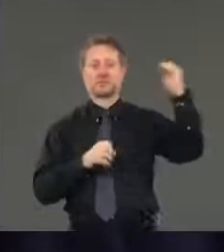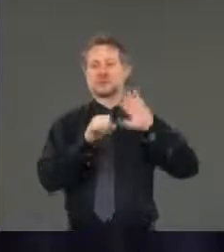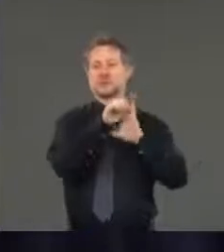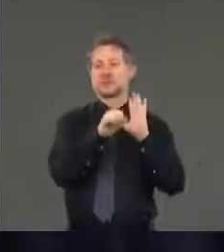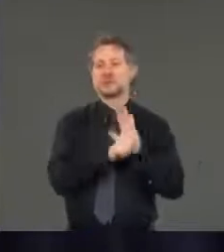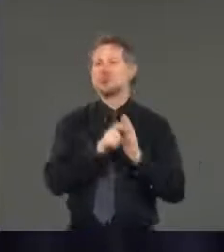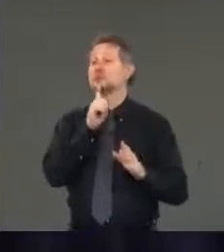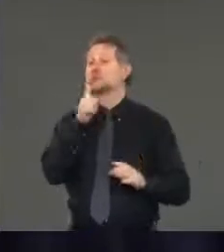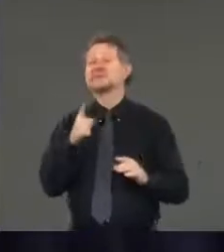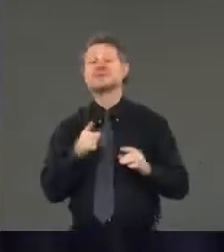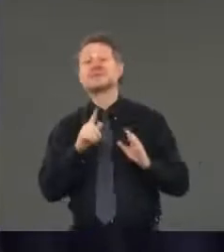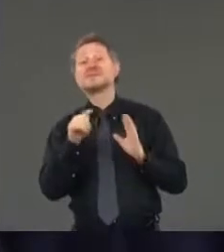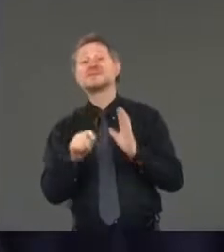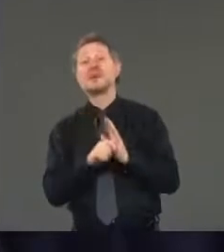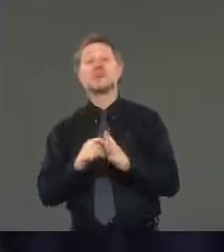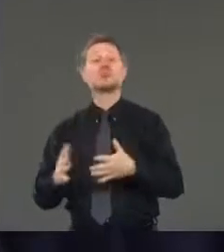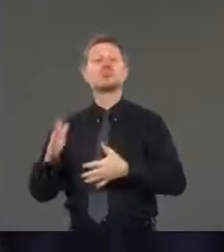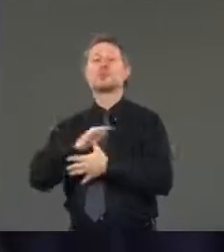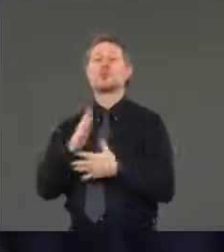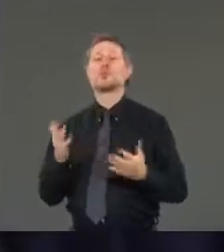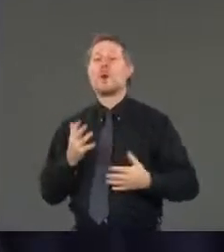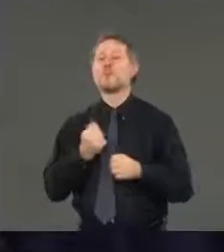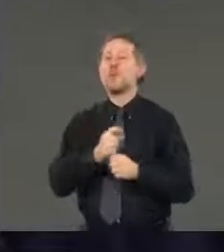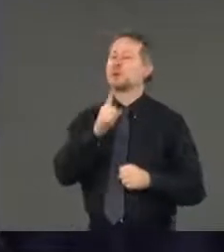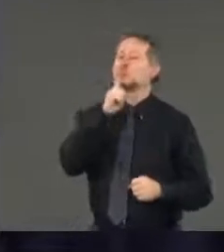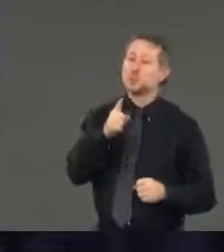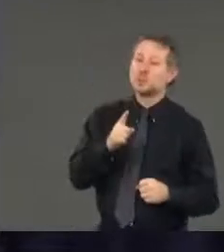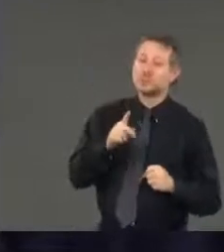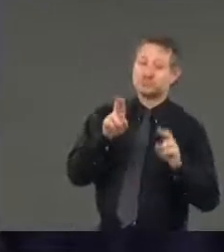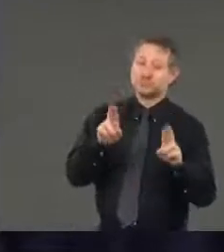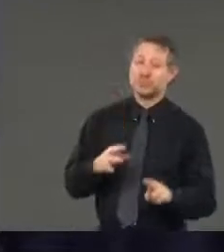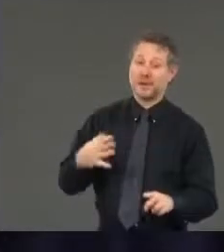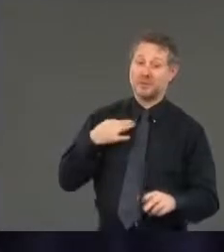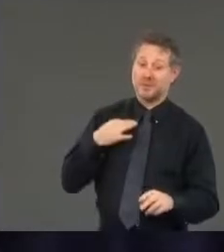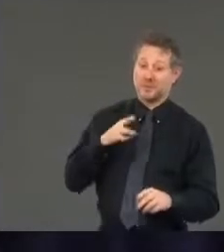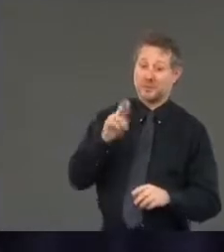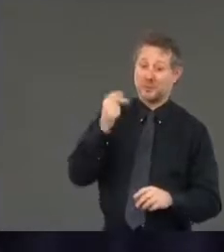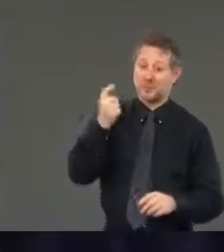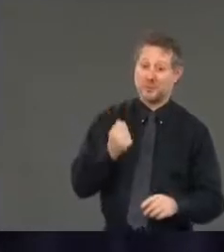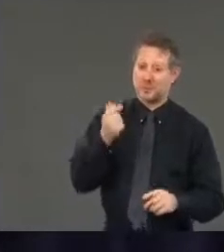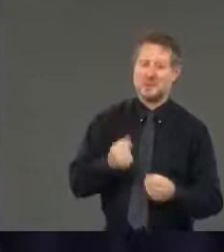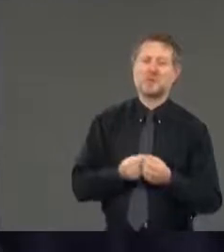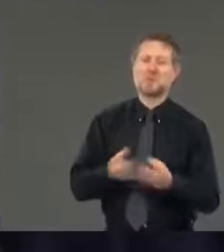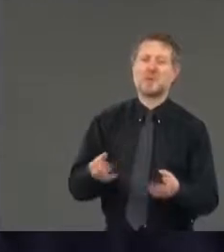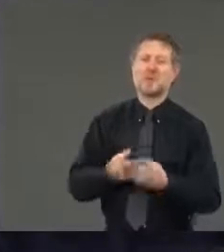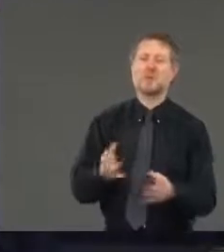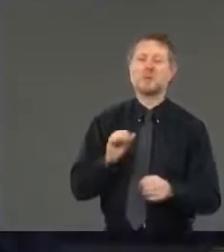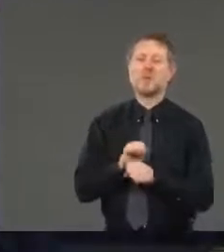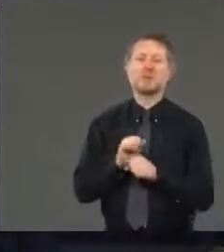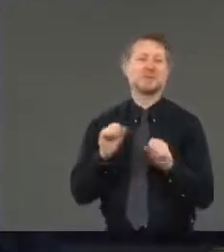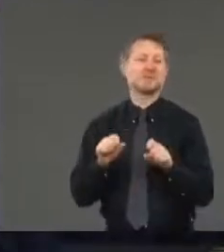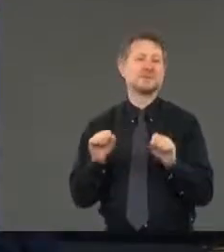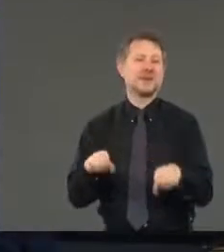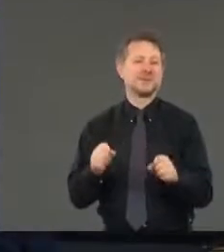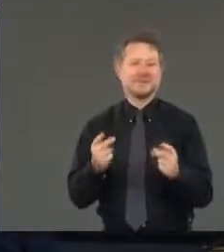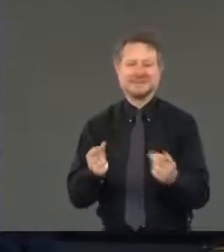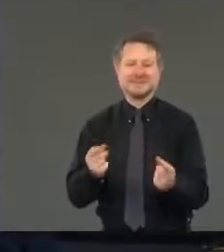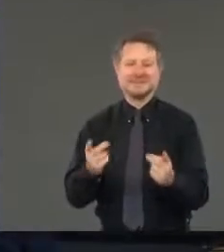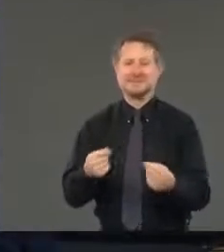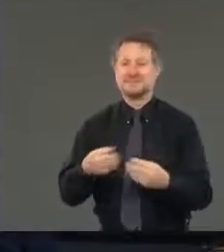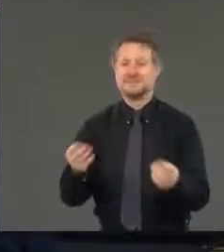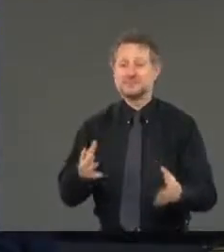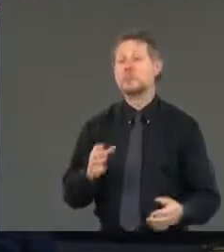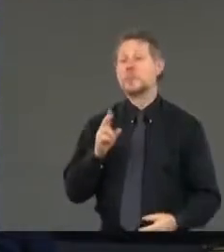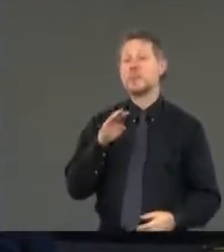is and was making sure that we're getting those monies out to the New Yorkers as quickly as possible. Guys,